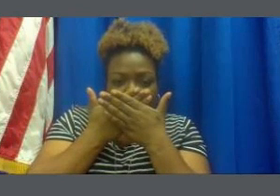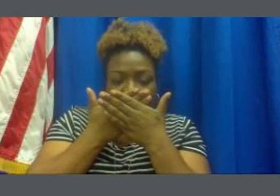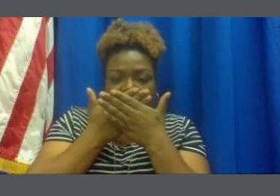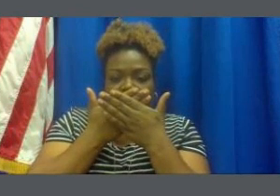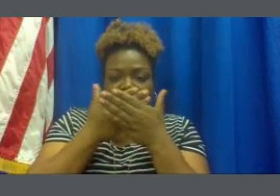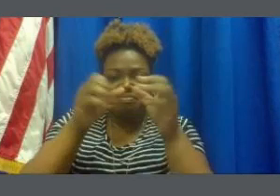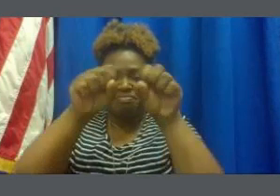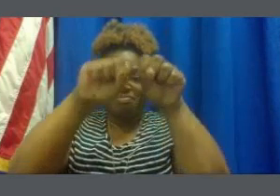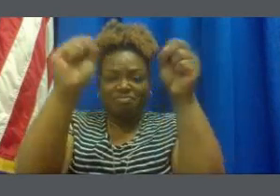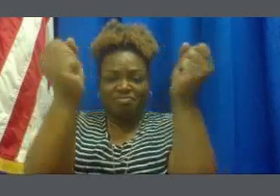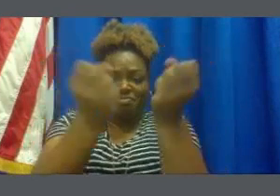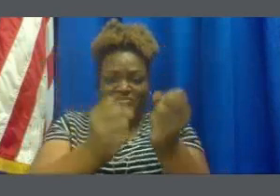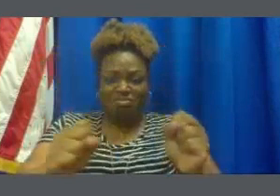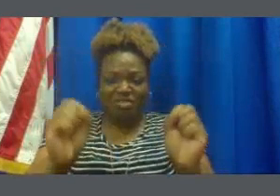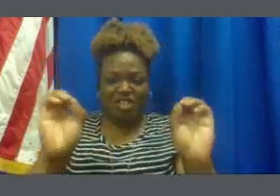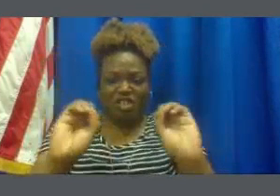Darkness.